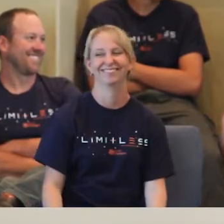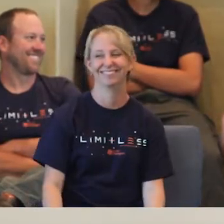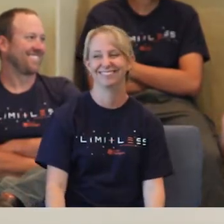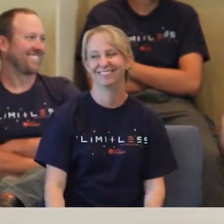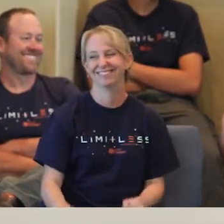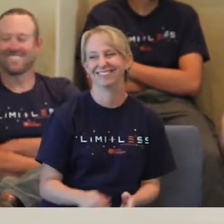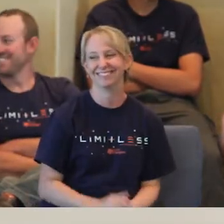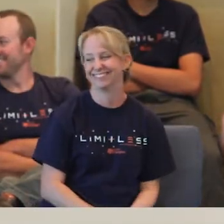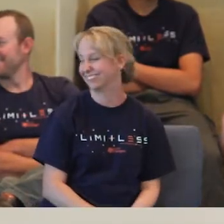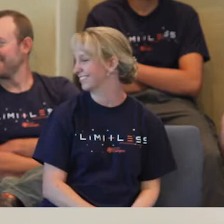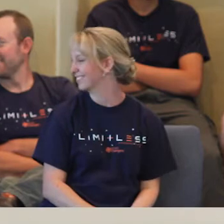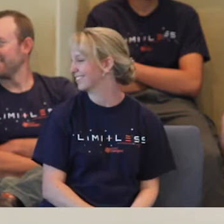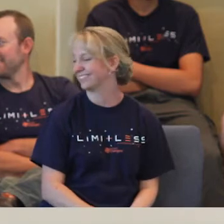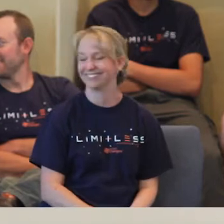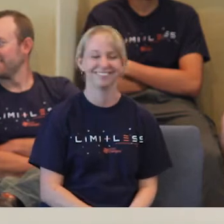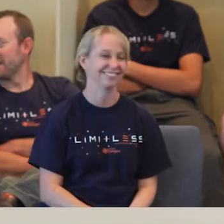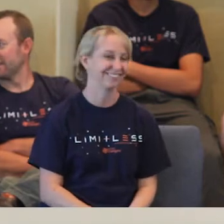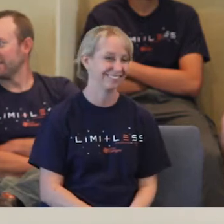Hey, guys.